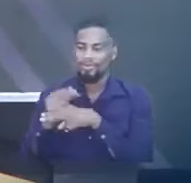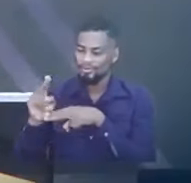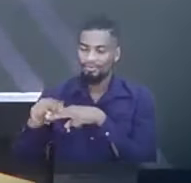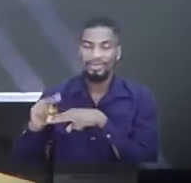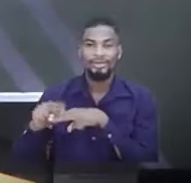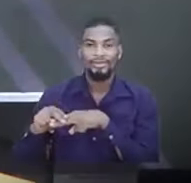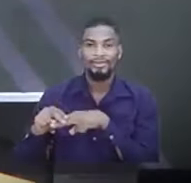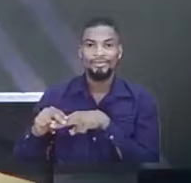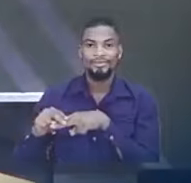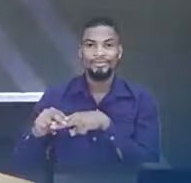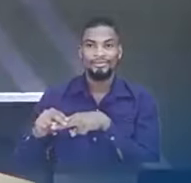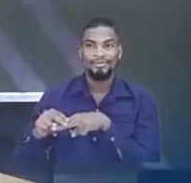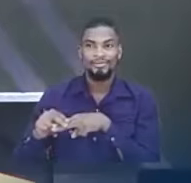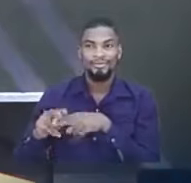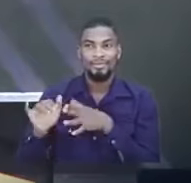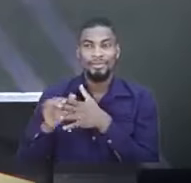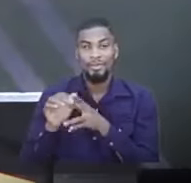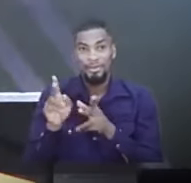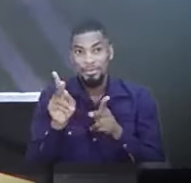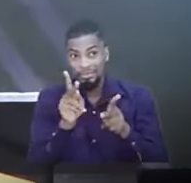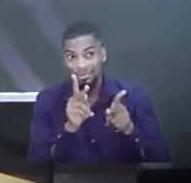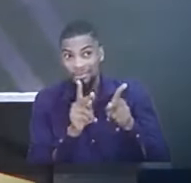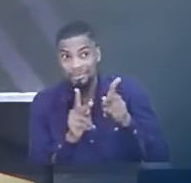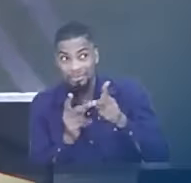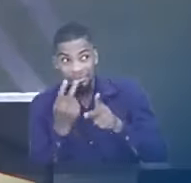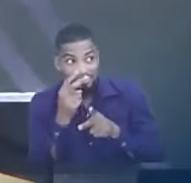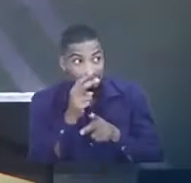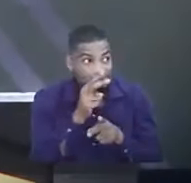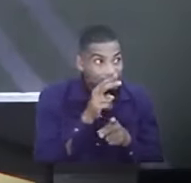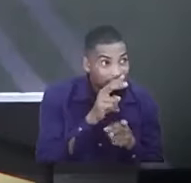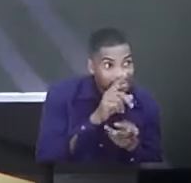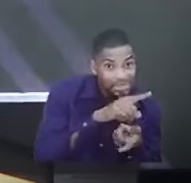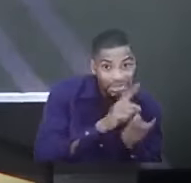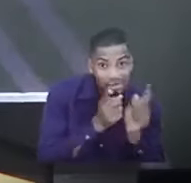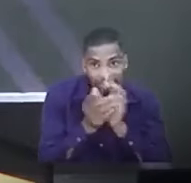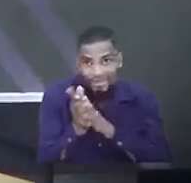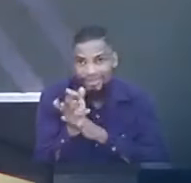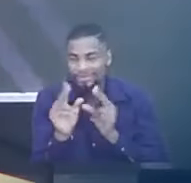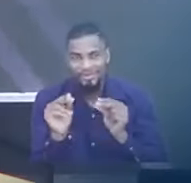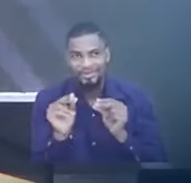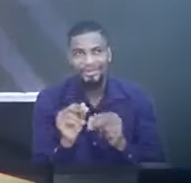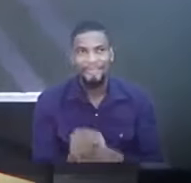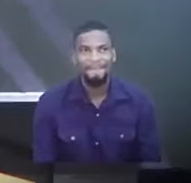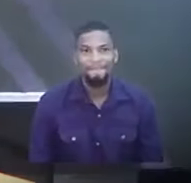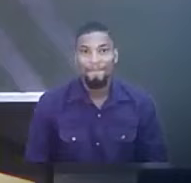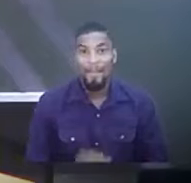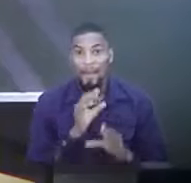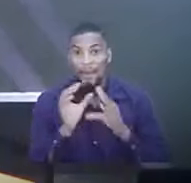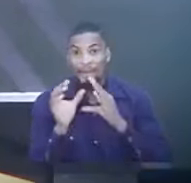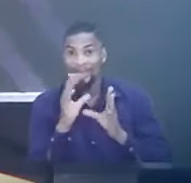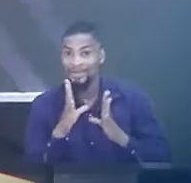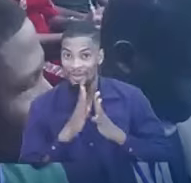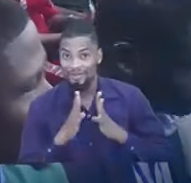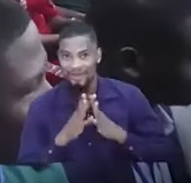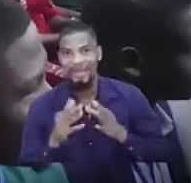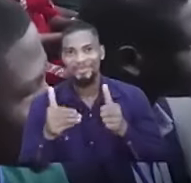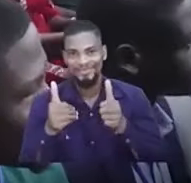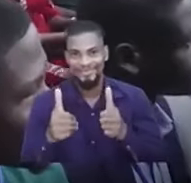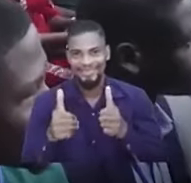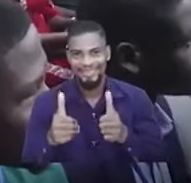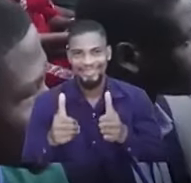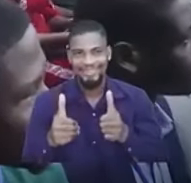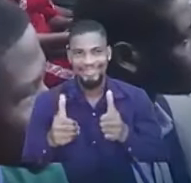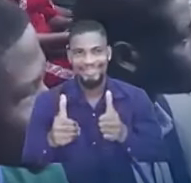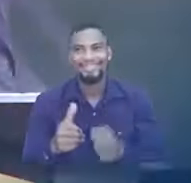that people don't mistake you for God. Yeah. Have I communicated? Fine.